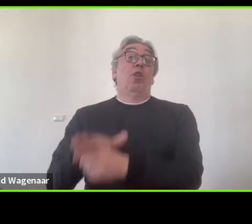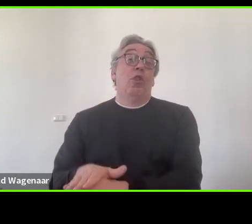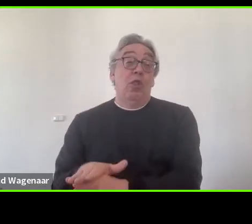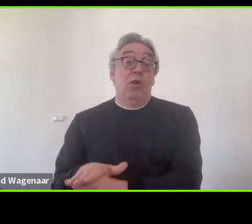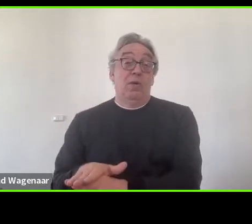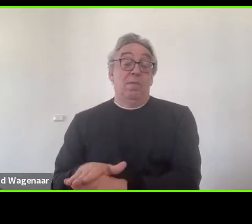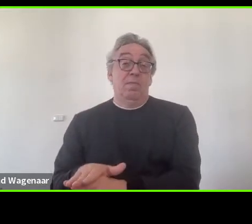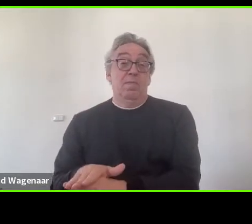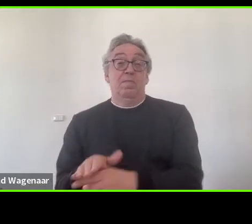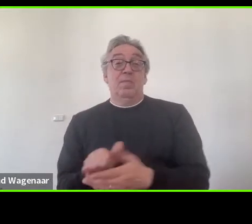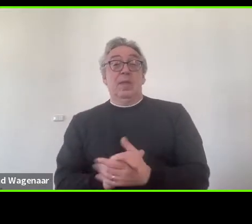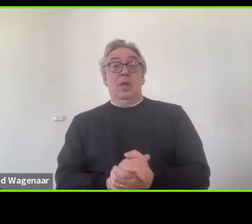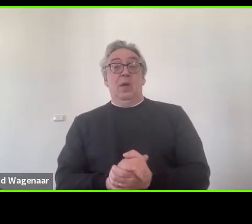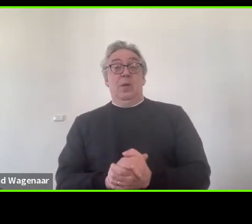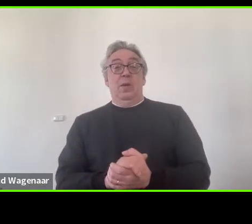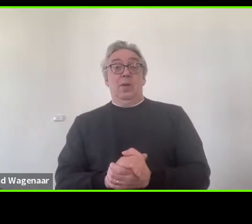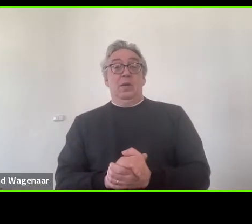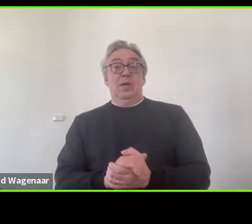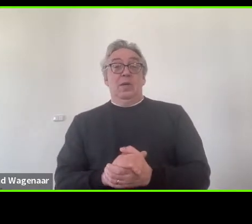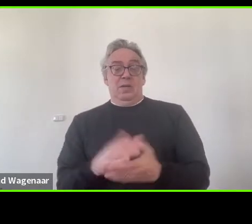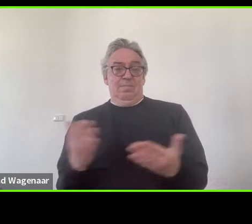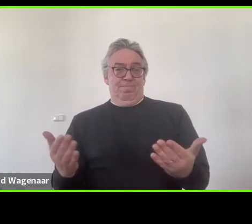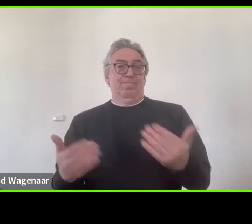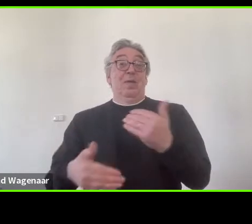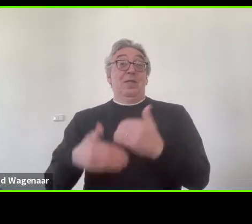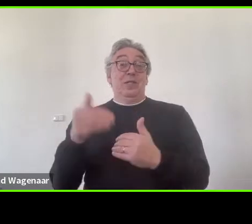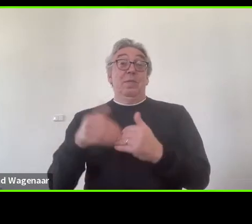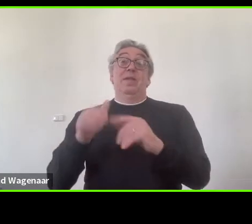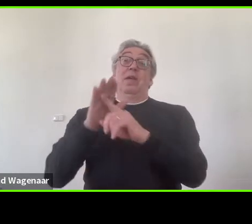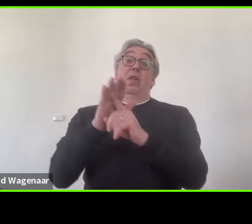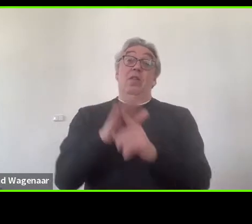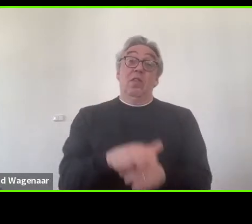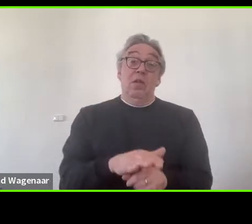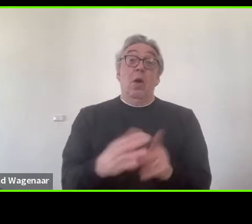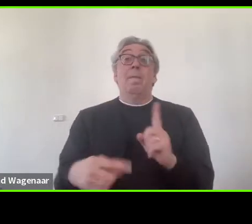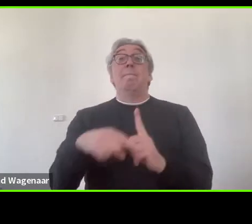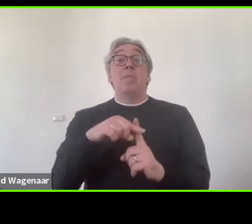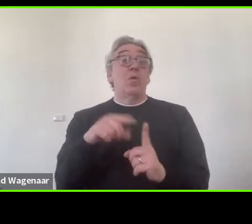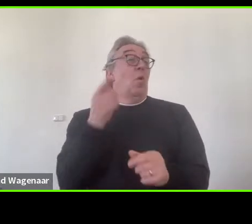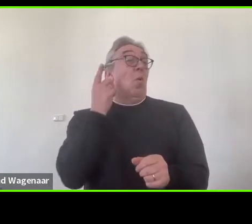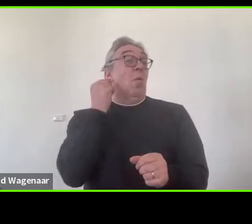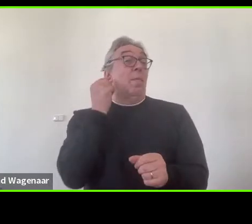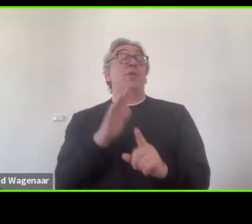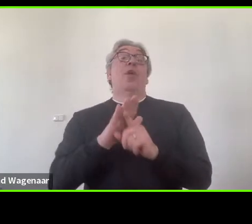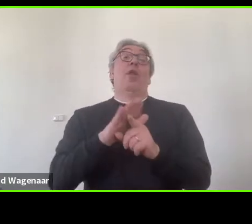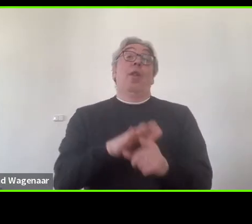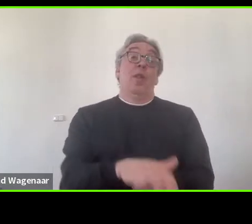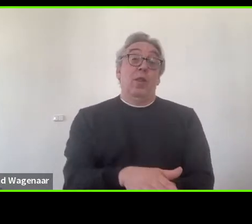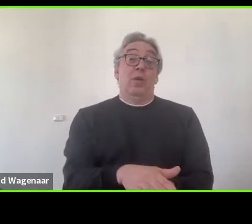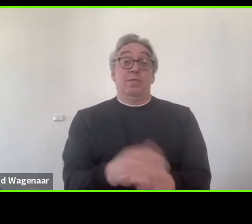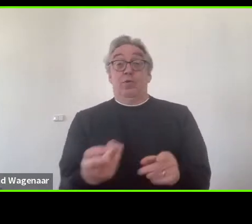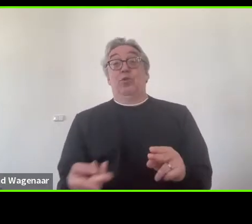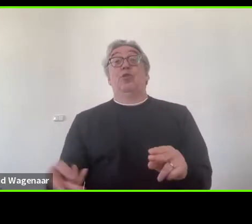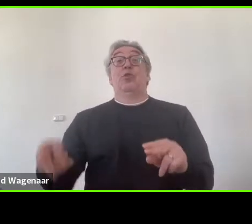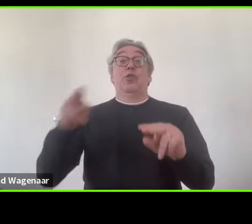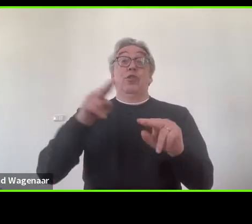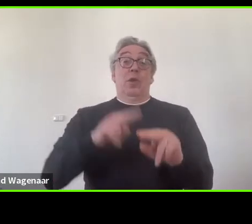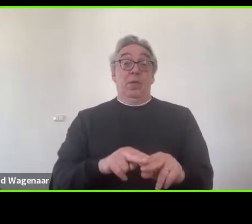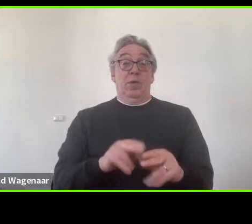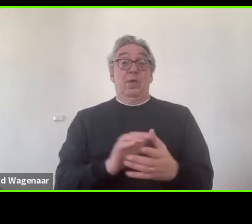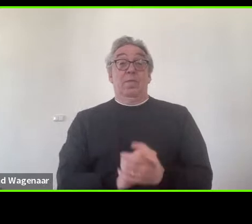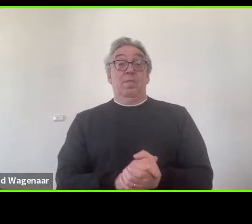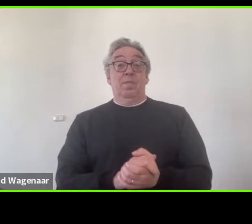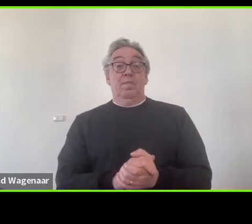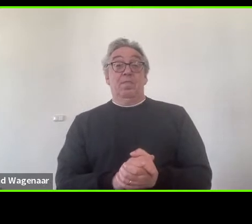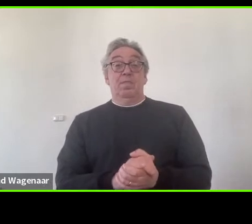not only the gender, but disability. This situation may further be worsened if there